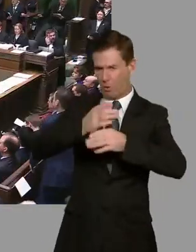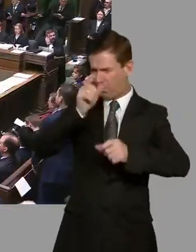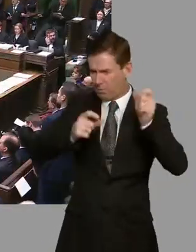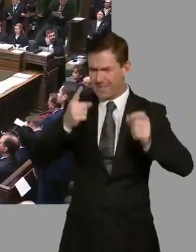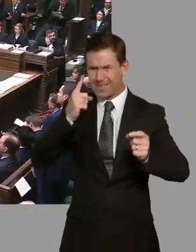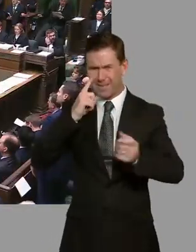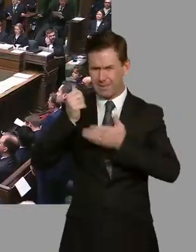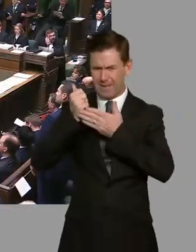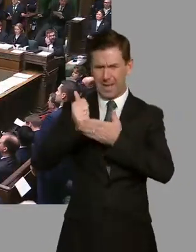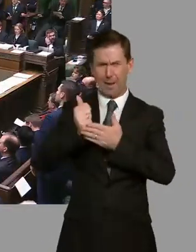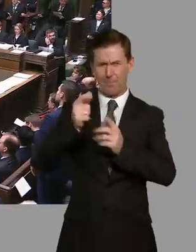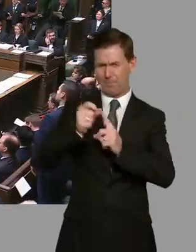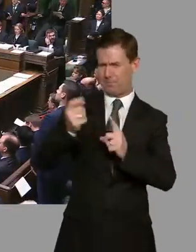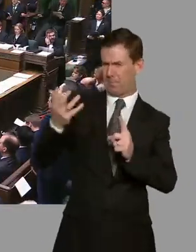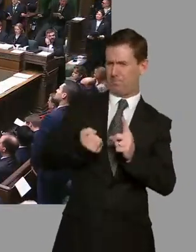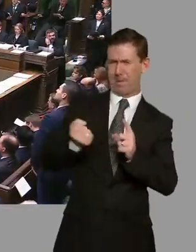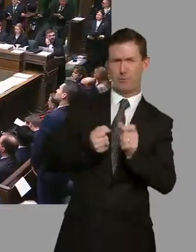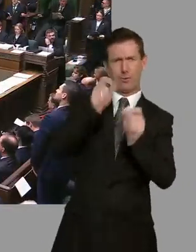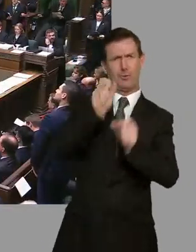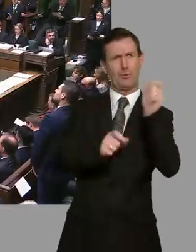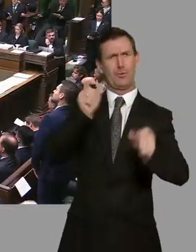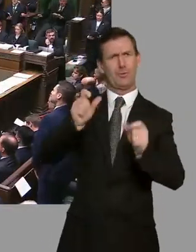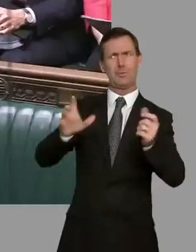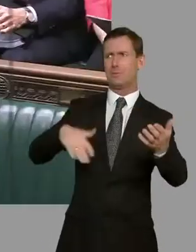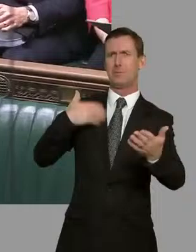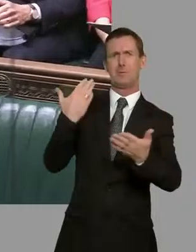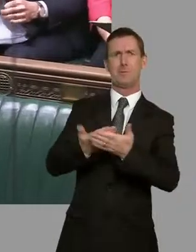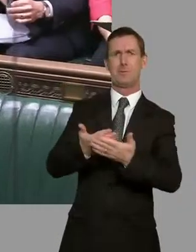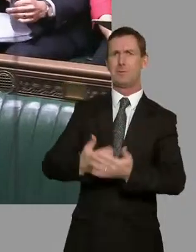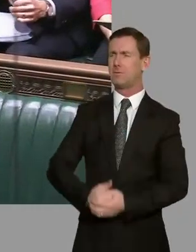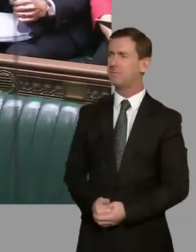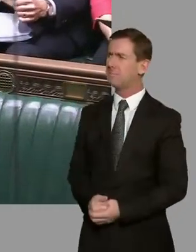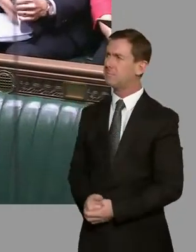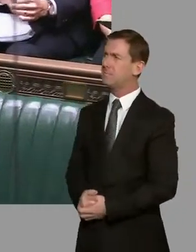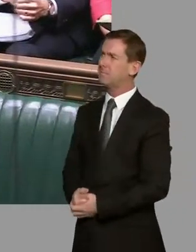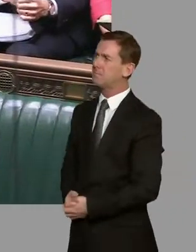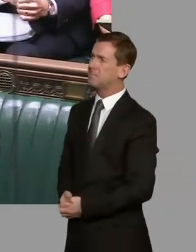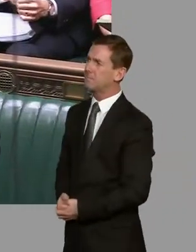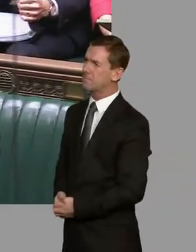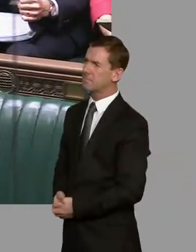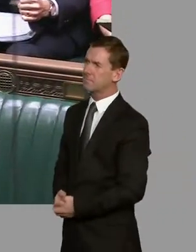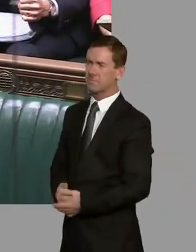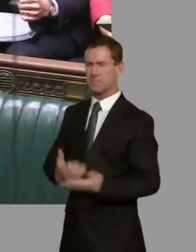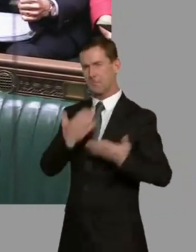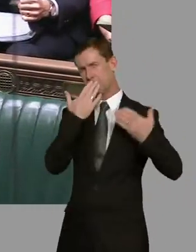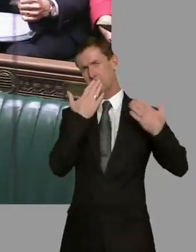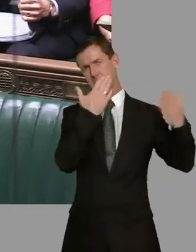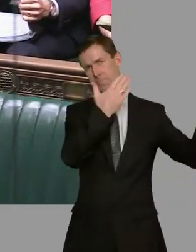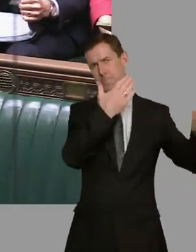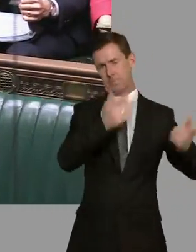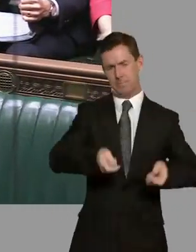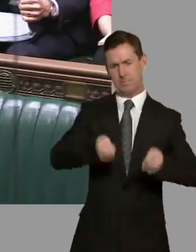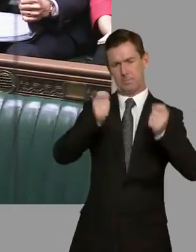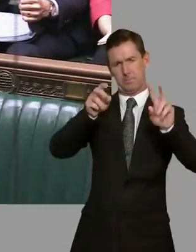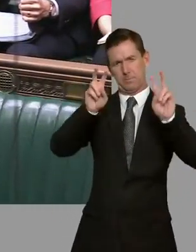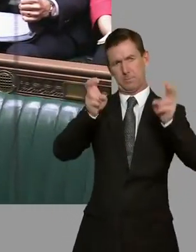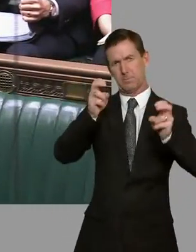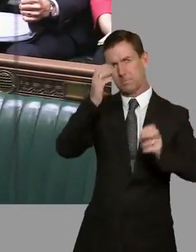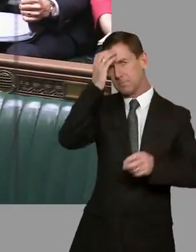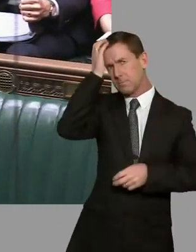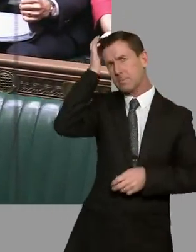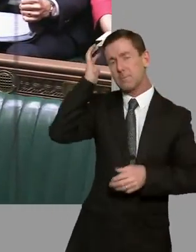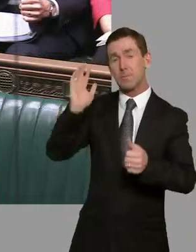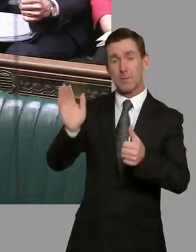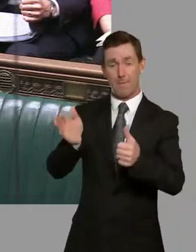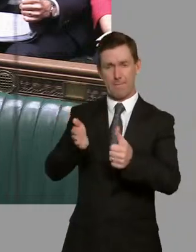Minister. Right, thank you for raising this issue. I was pleased, Mr Speaker, that the first increased payments to Mine Workers Scheme members were made at the end